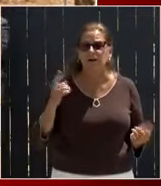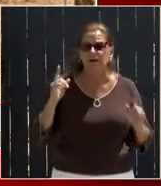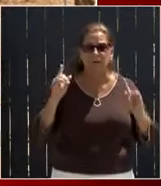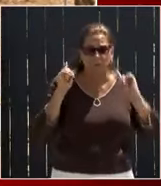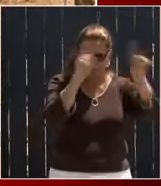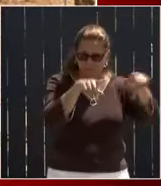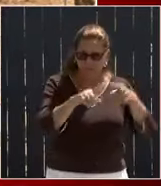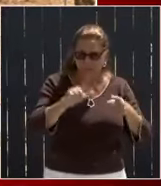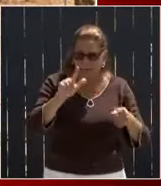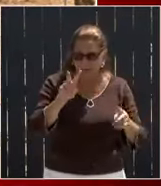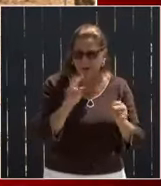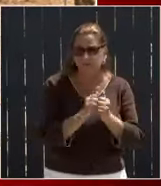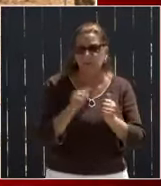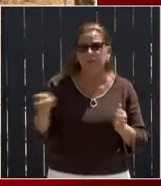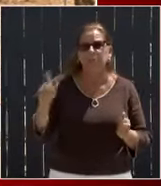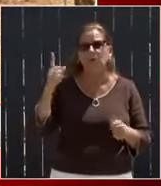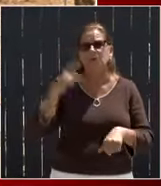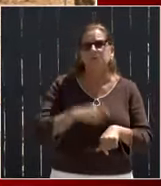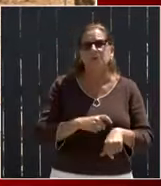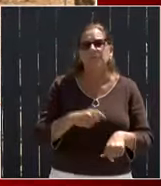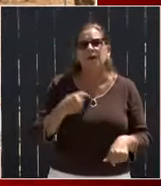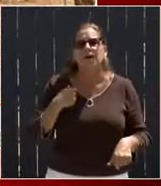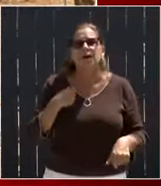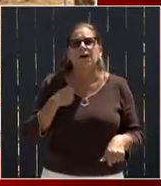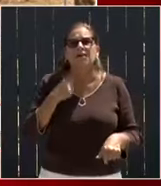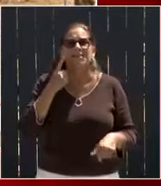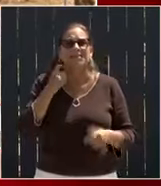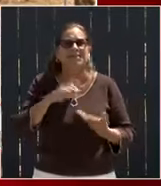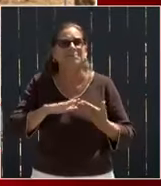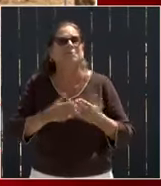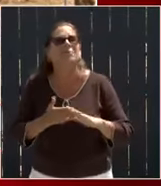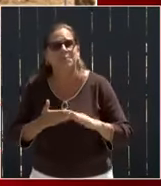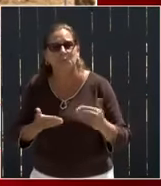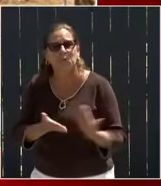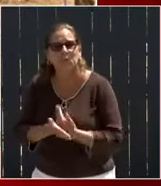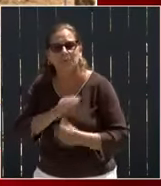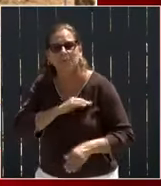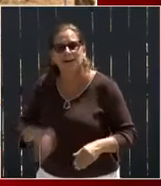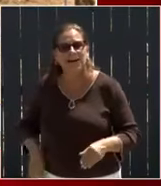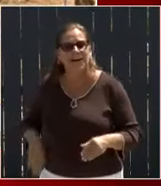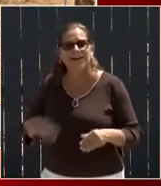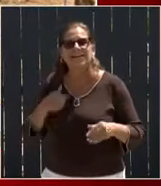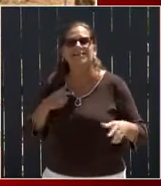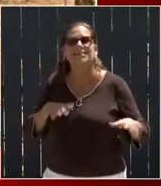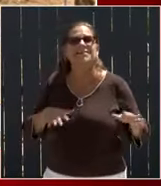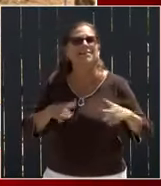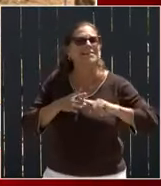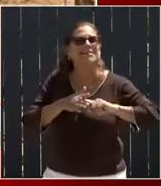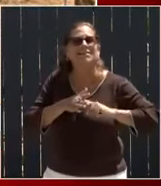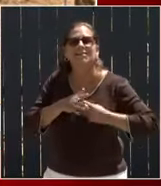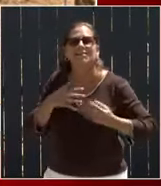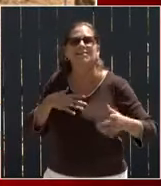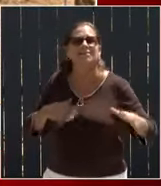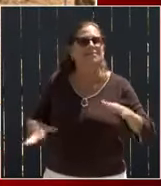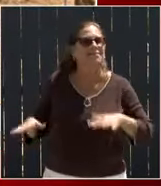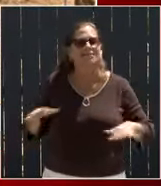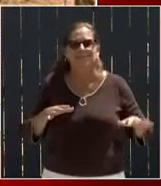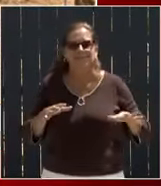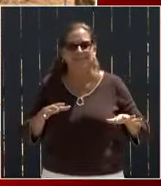And I think either I was just elected or I just became the chair of the Economic Development Committee. But almost every member